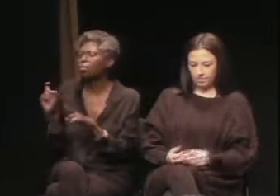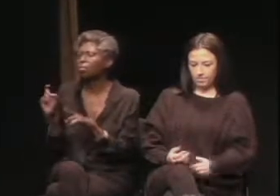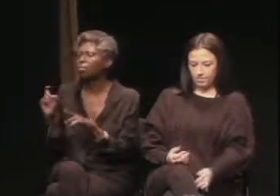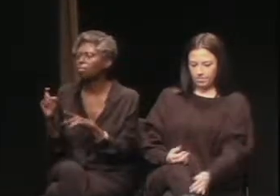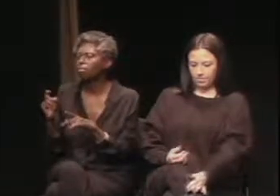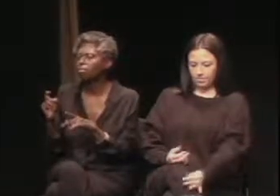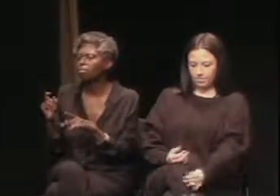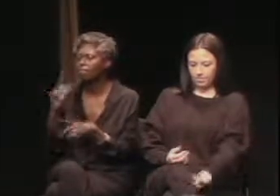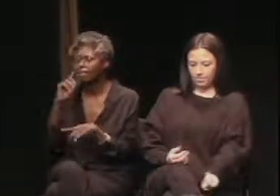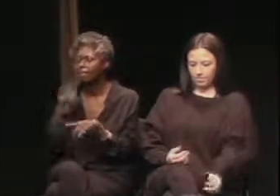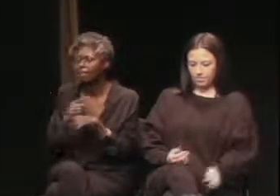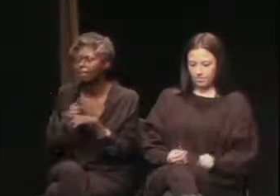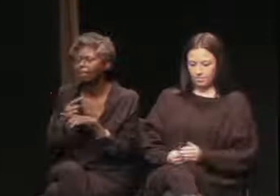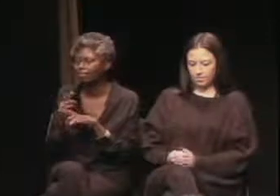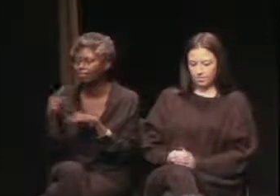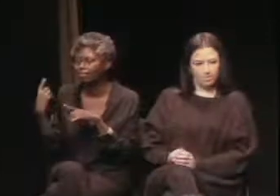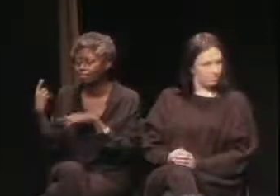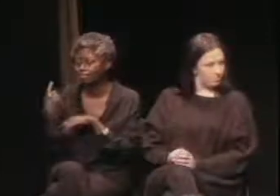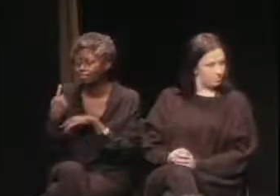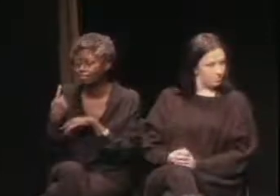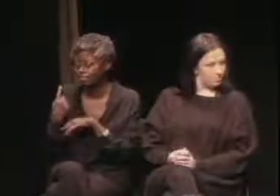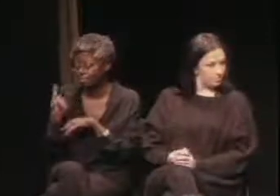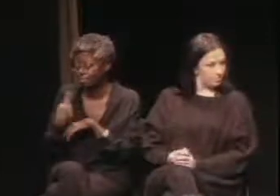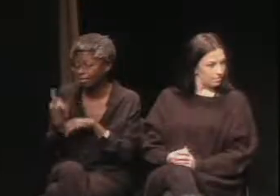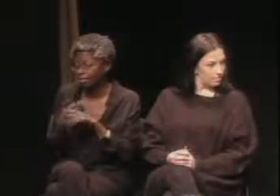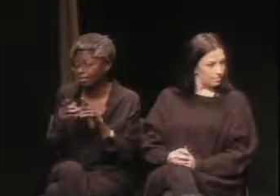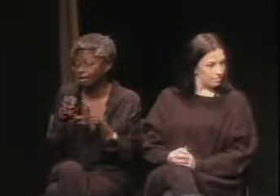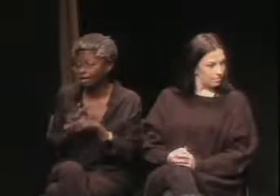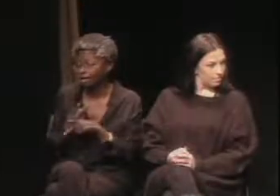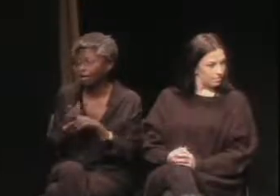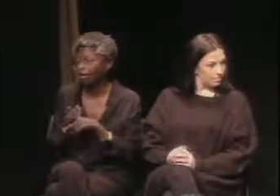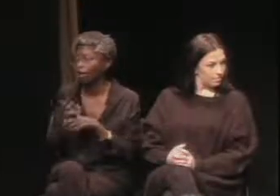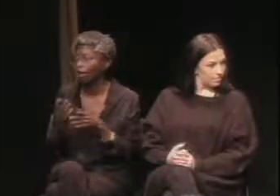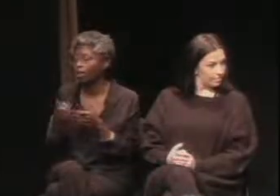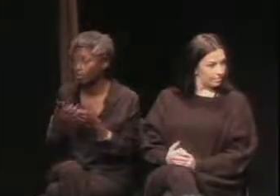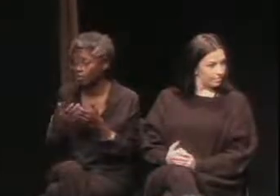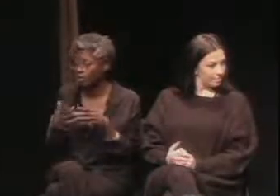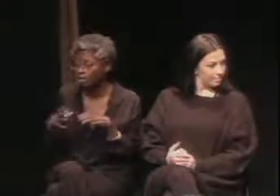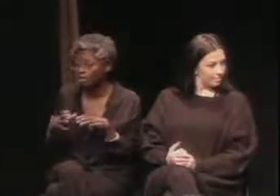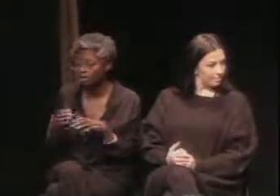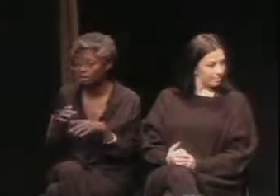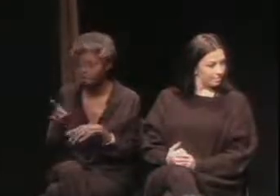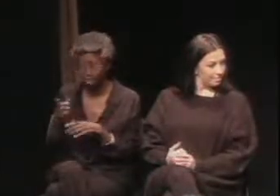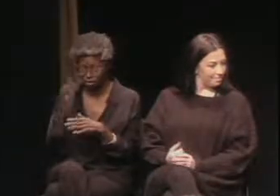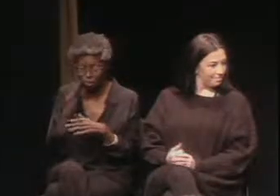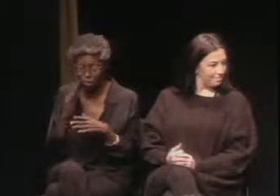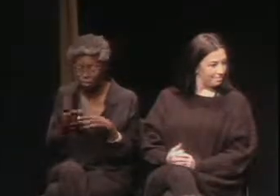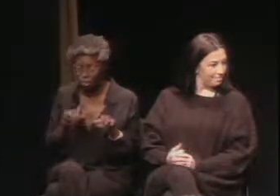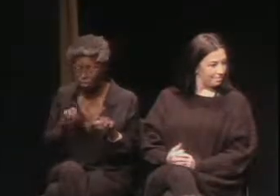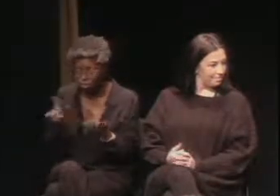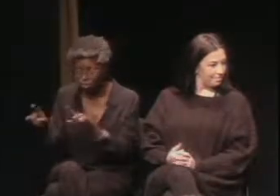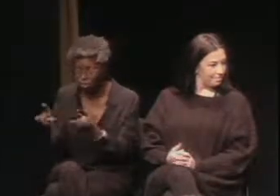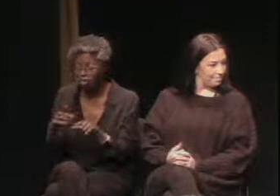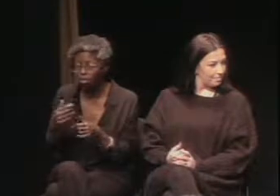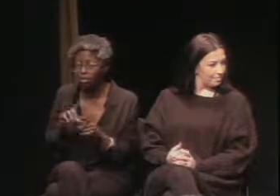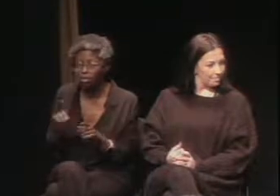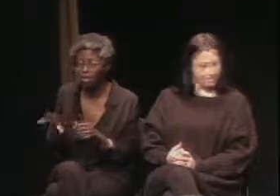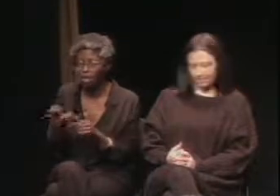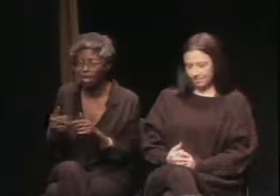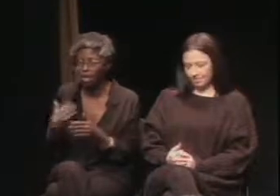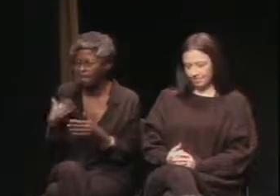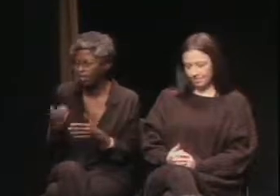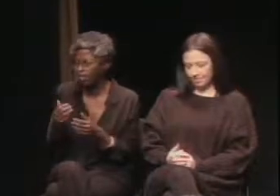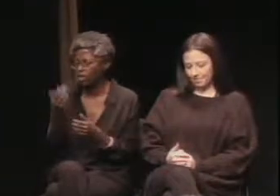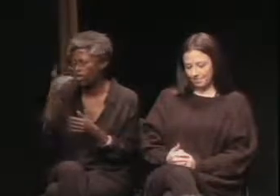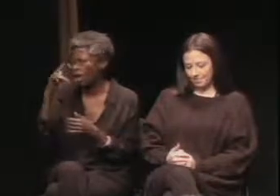every single day, I've been wearing these bracelets my mother gave me. They, y'all Caribbean folks know. They, I've had them forever. My mother